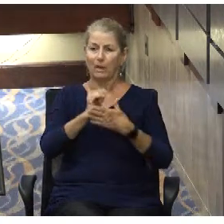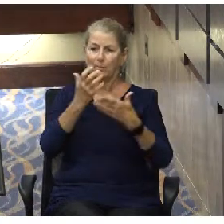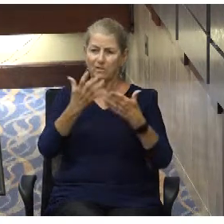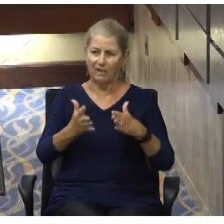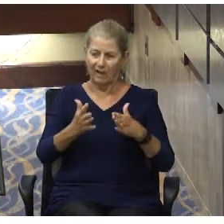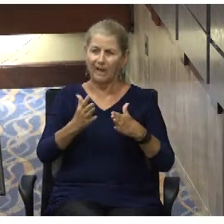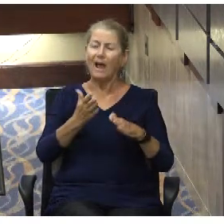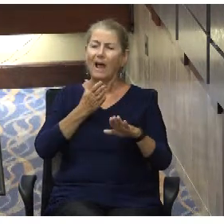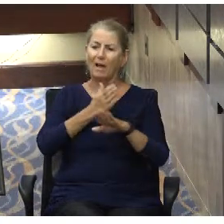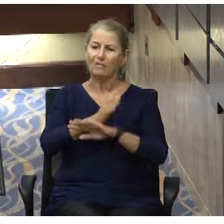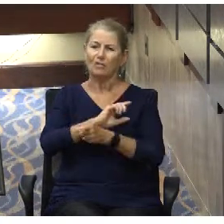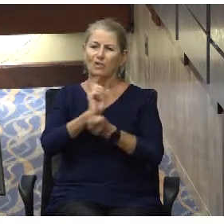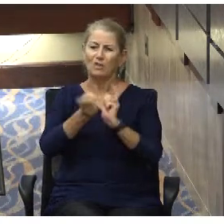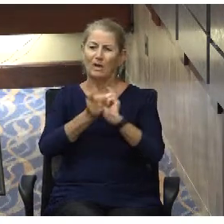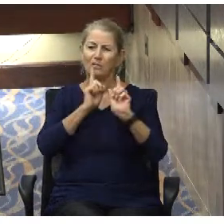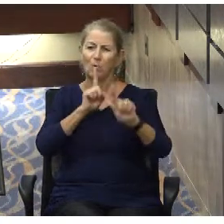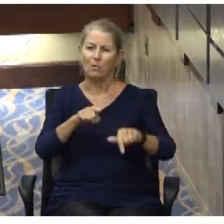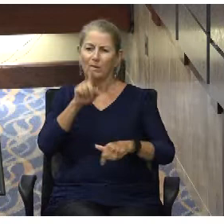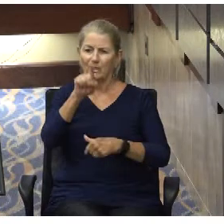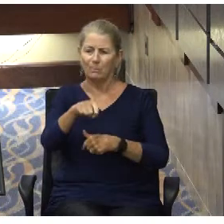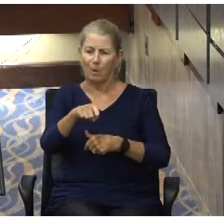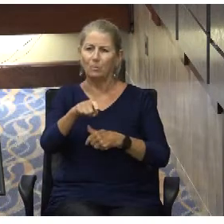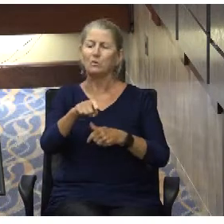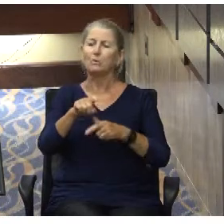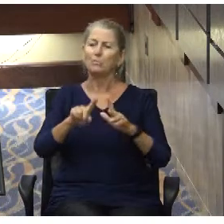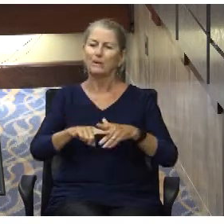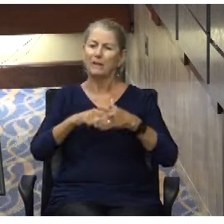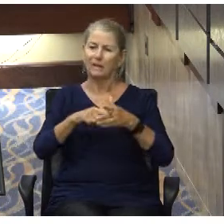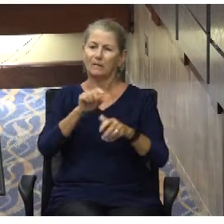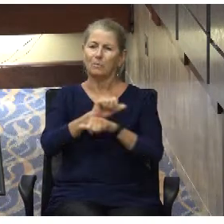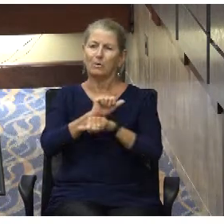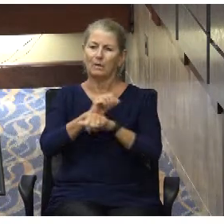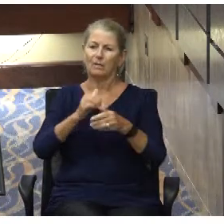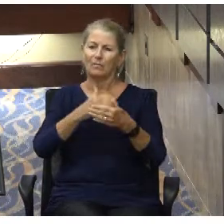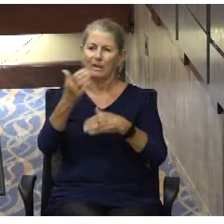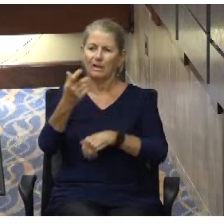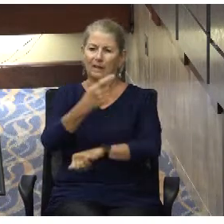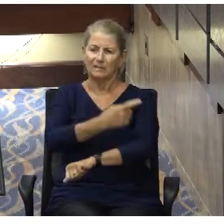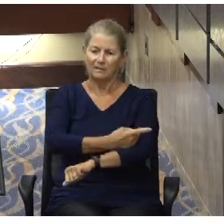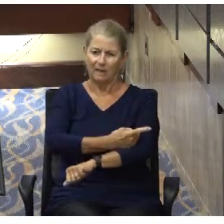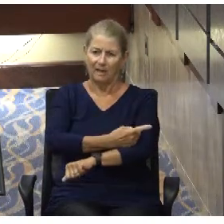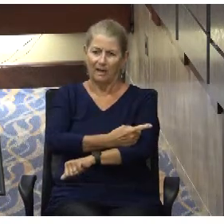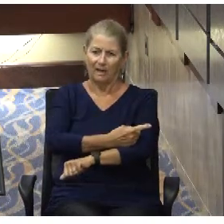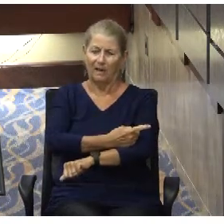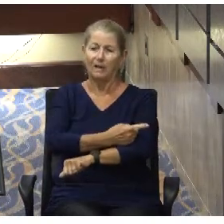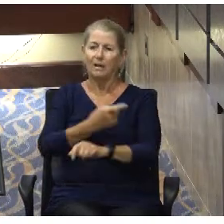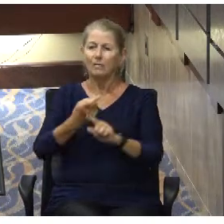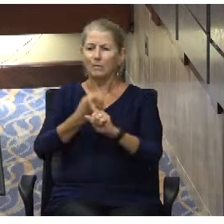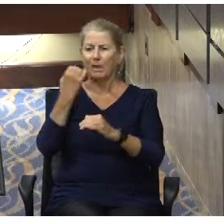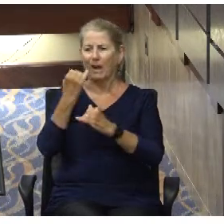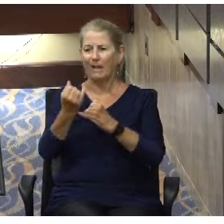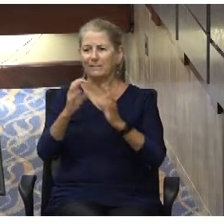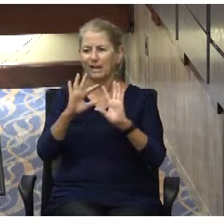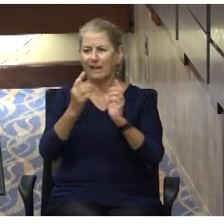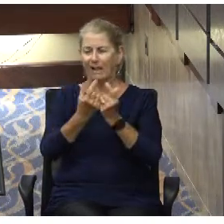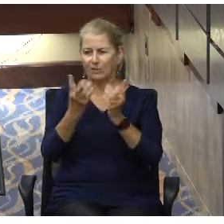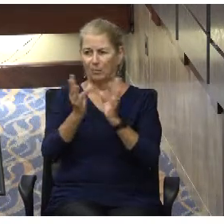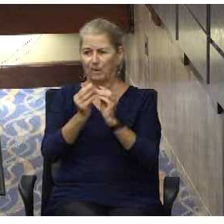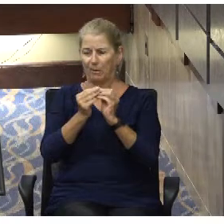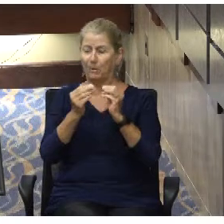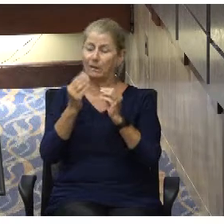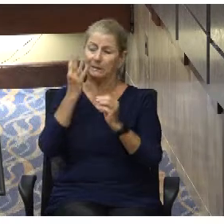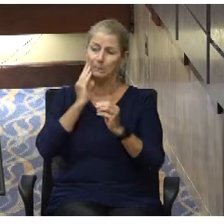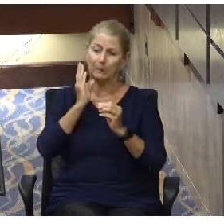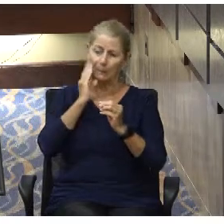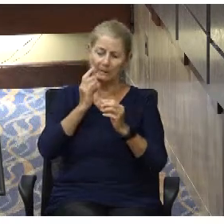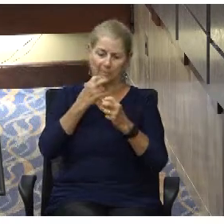were supposed to start working the next day after that was ratified in the last council meeting. We're having issues with the